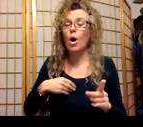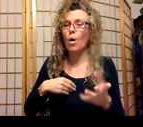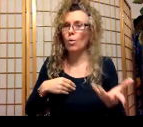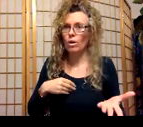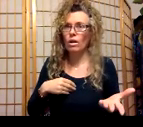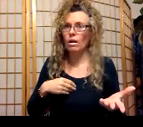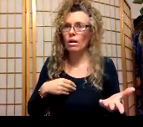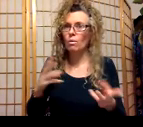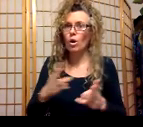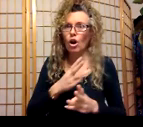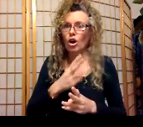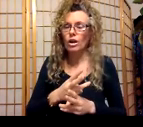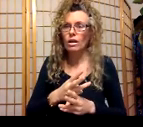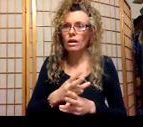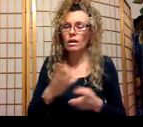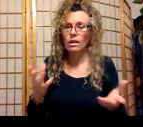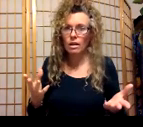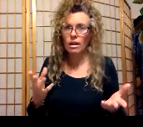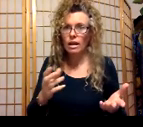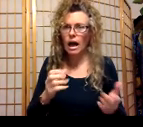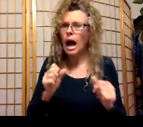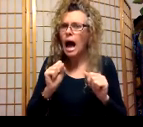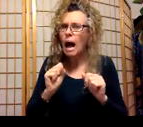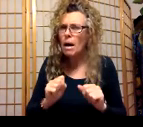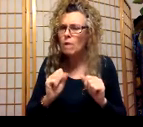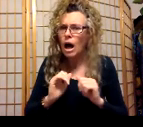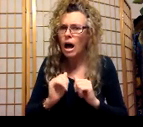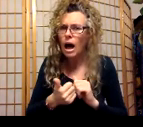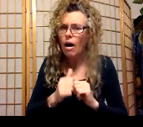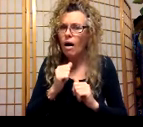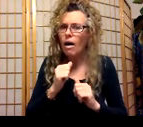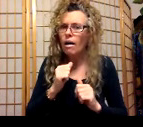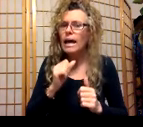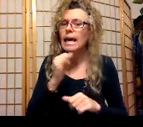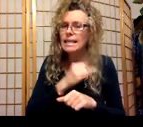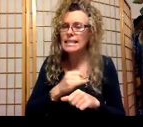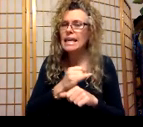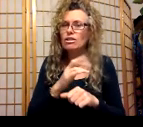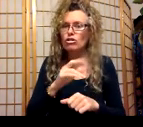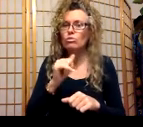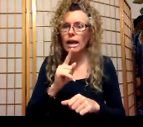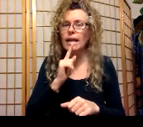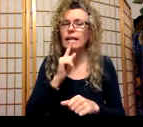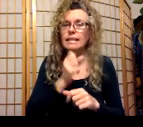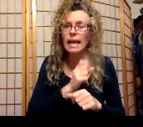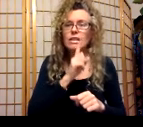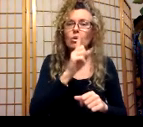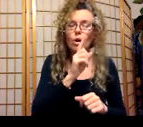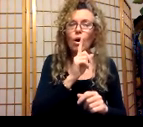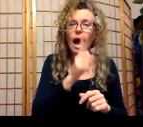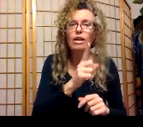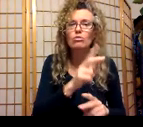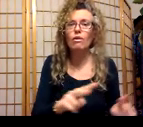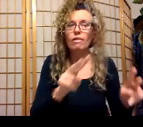is that possible? It's not just speculation, it's the interest rate that takes the real actual value and adds it to